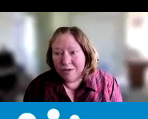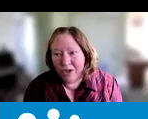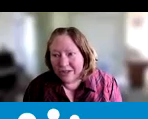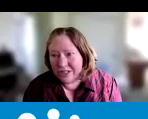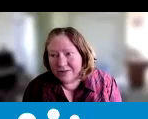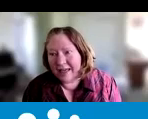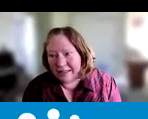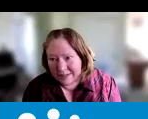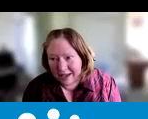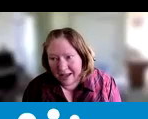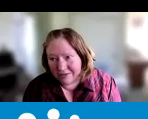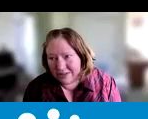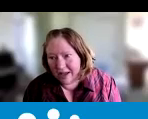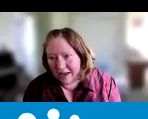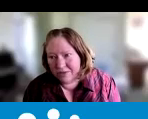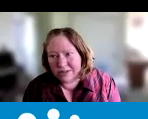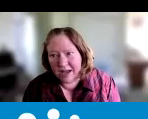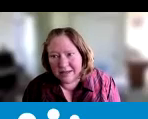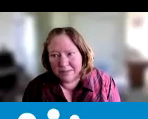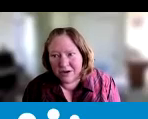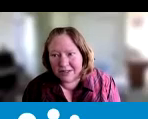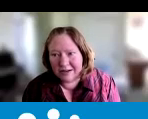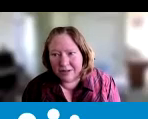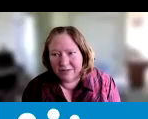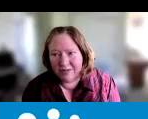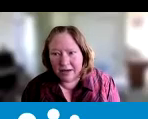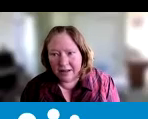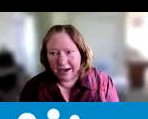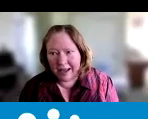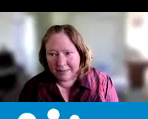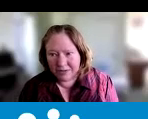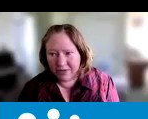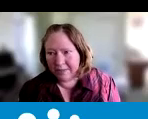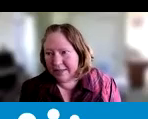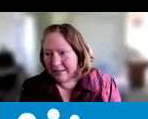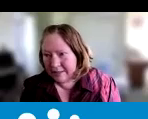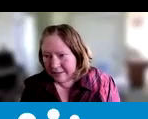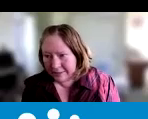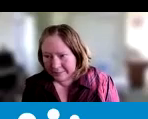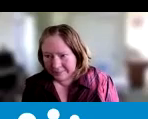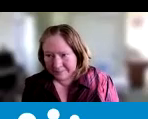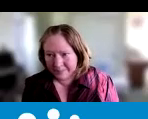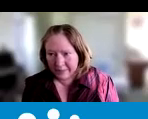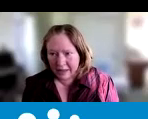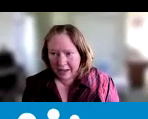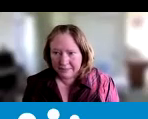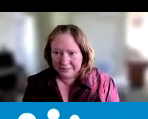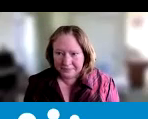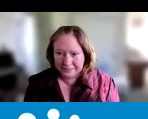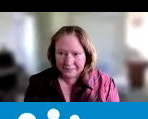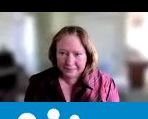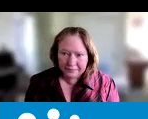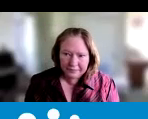have the wherewithal to do that themselves. Those kind of partners can really fill in a lot of gaps for families.